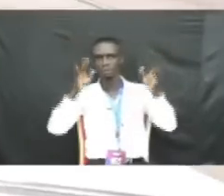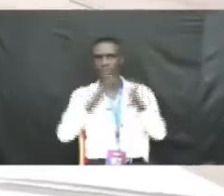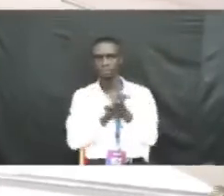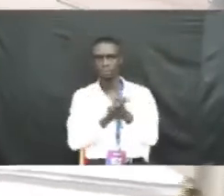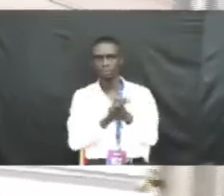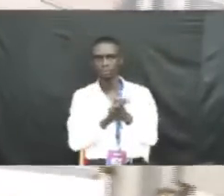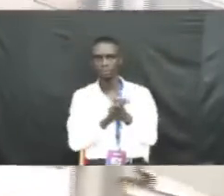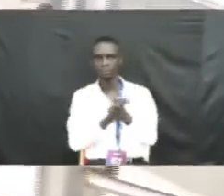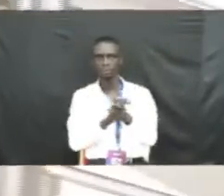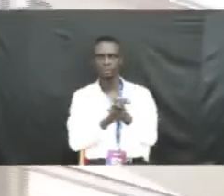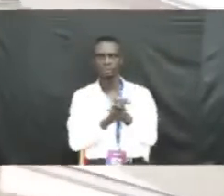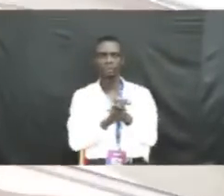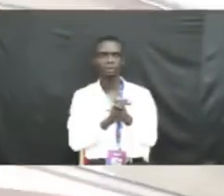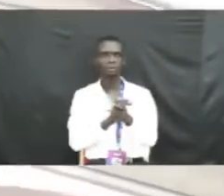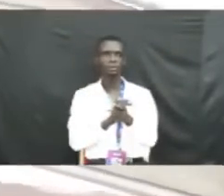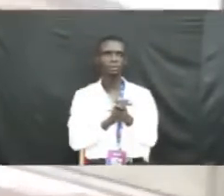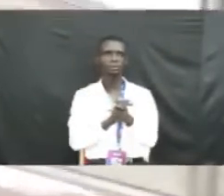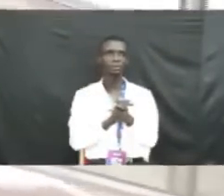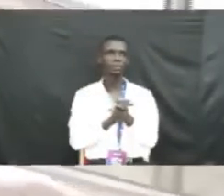Hey.